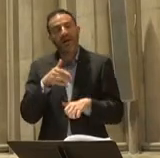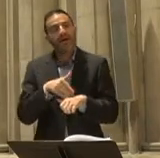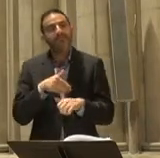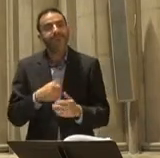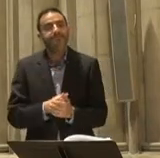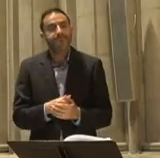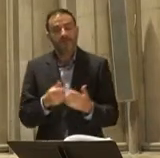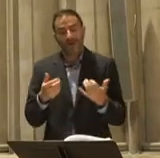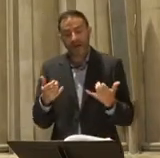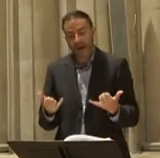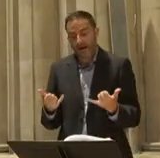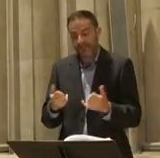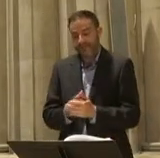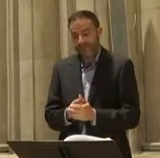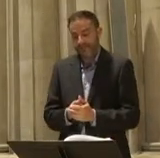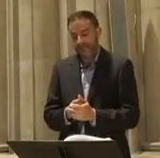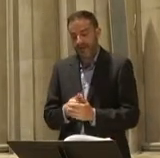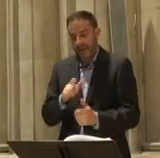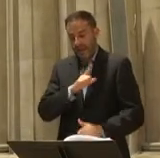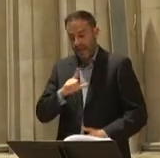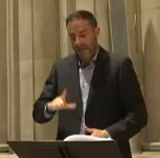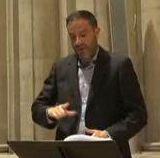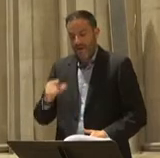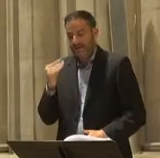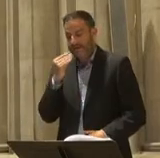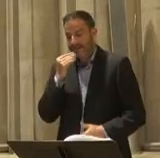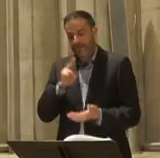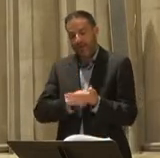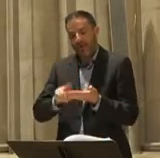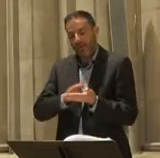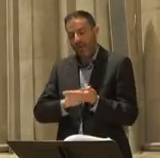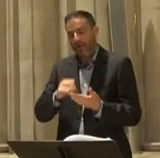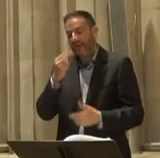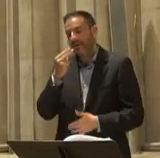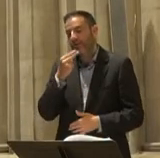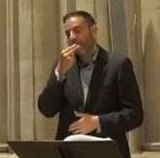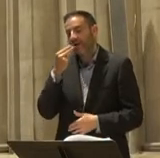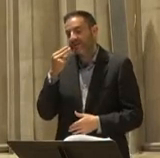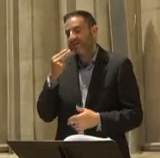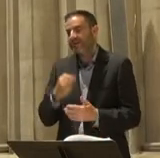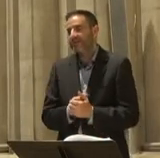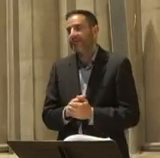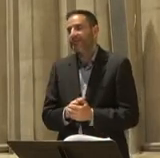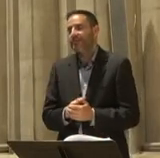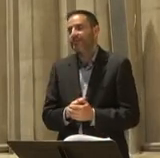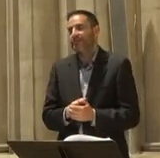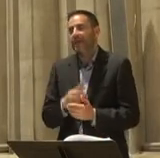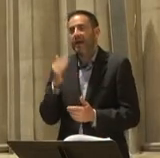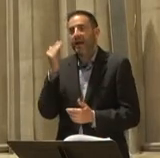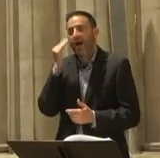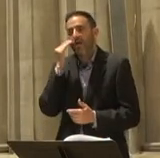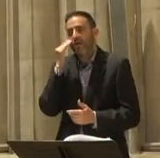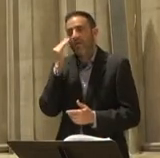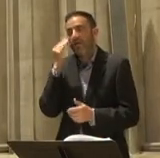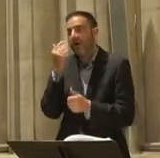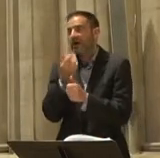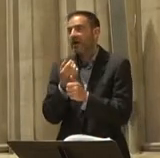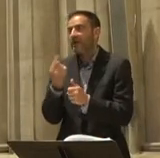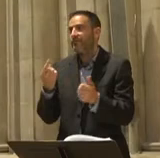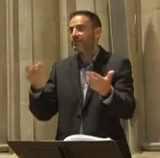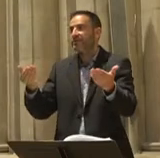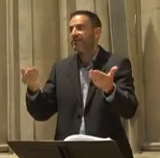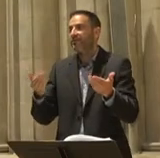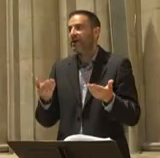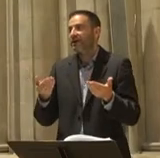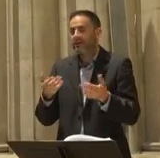We move now into the Lord's Supper, Holy Communion, the Eucharist. And please know that everyone is invited